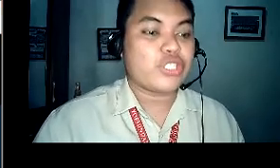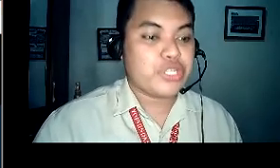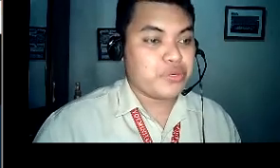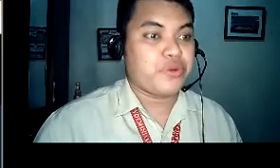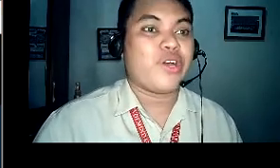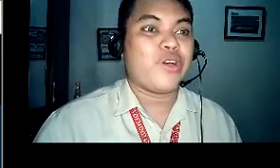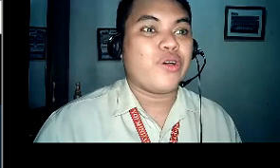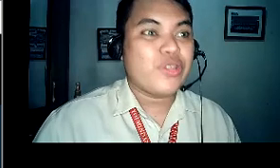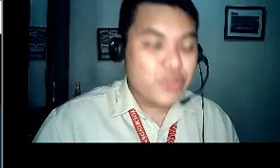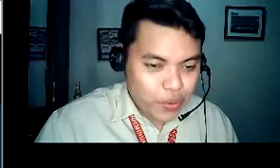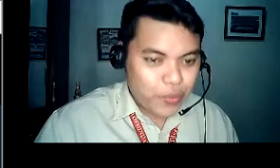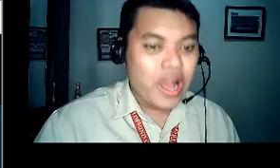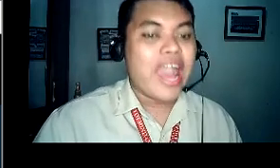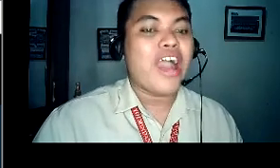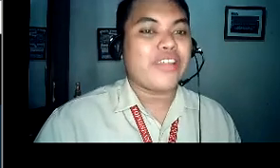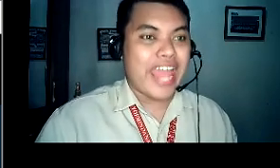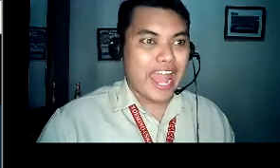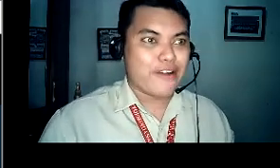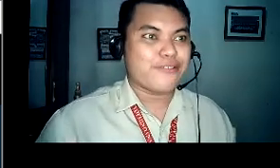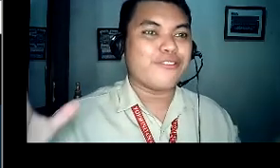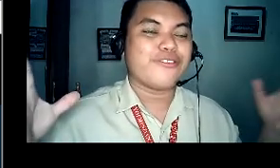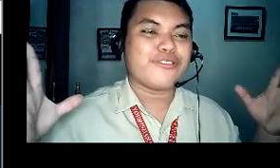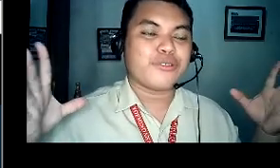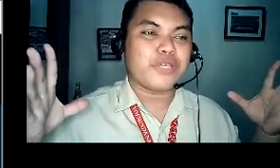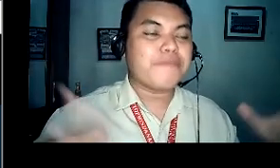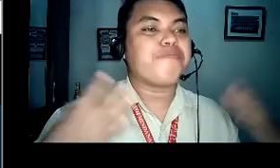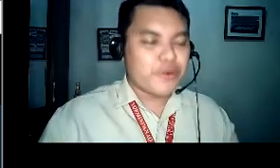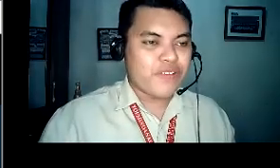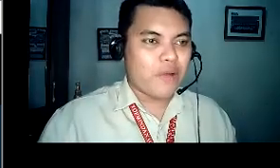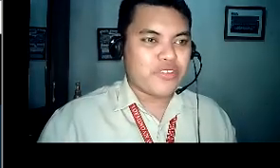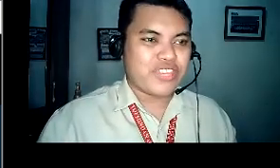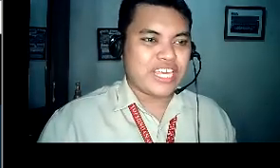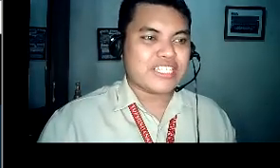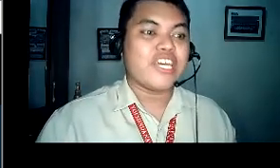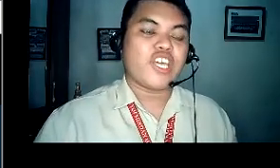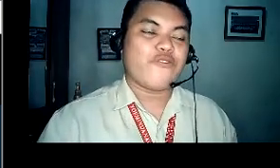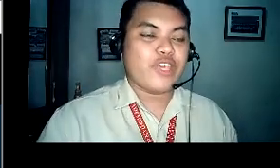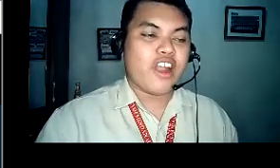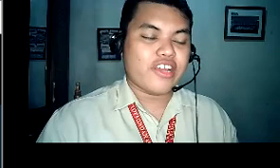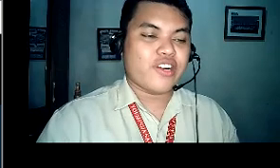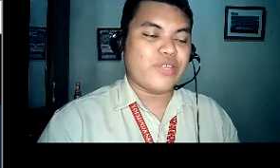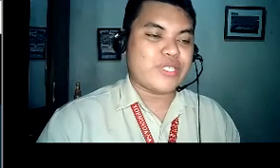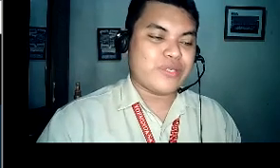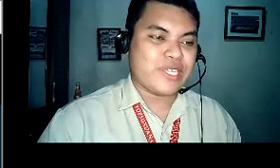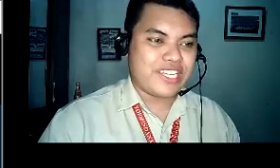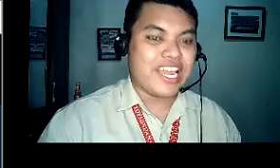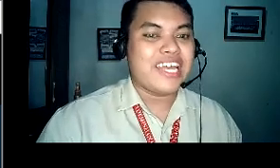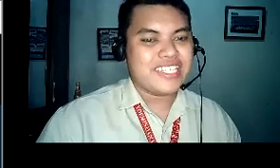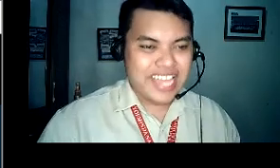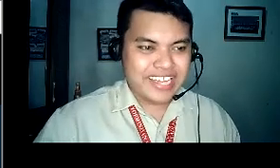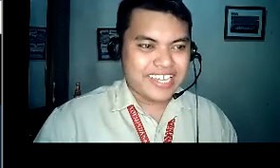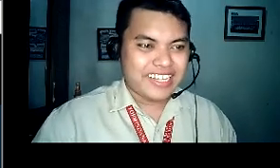need to know on how to improve our things if we are going to